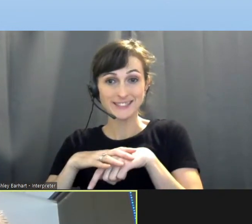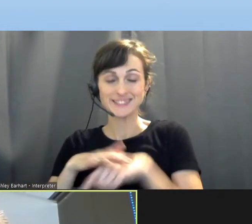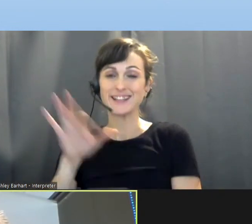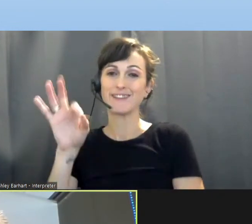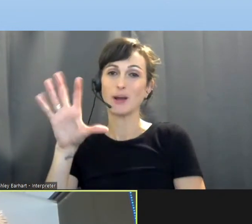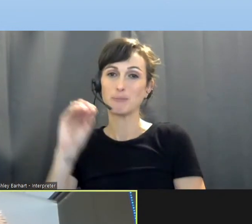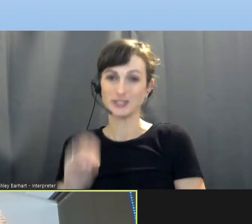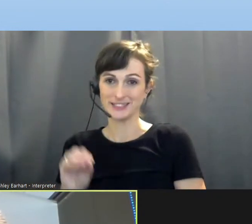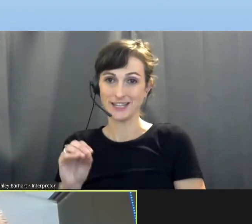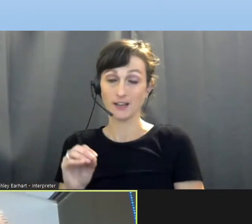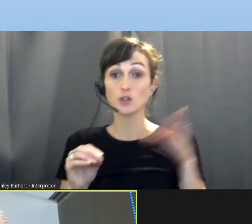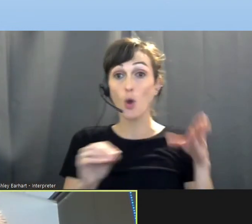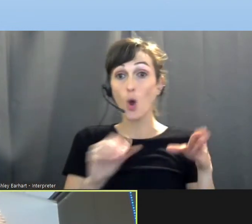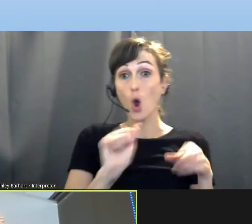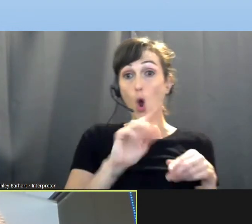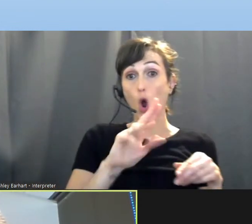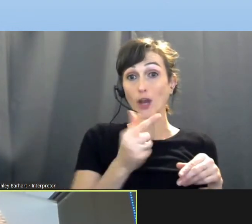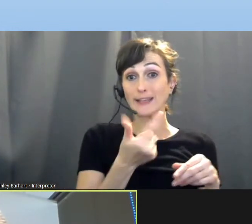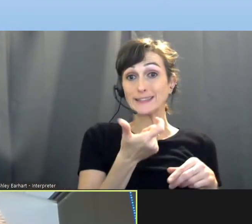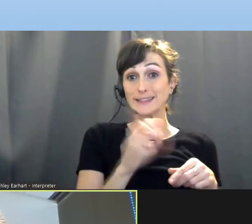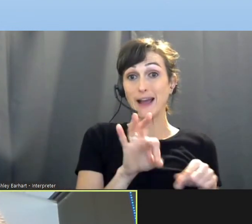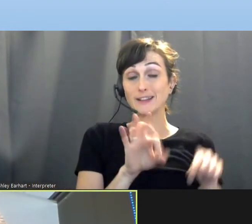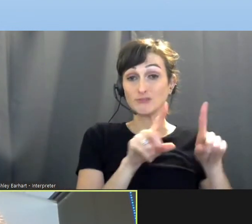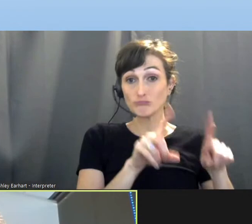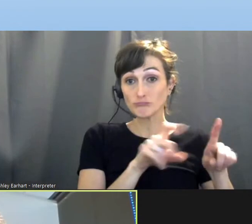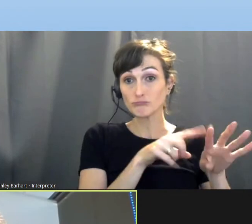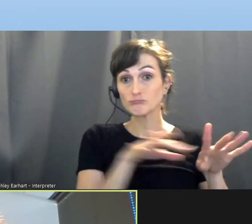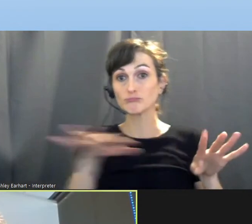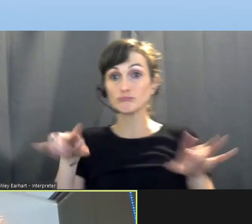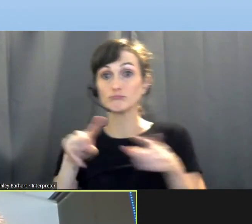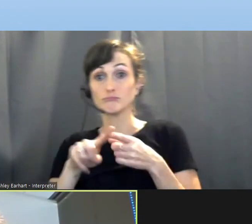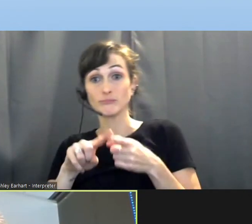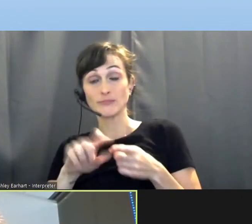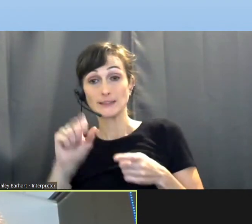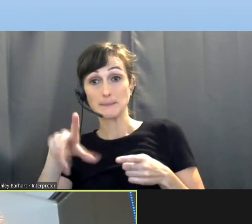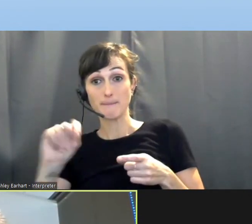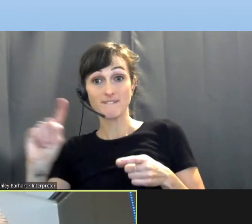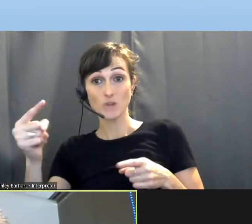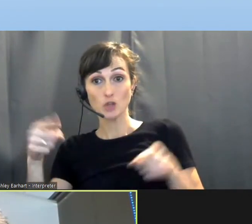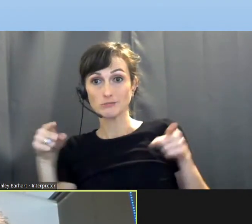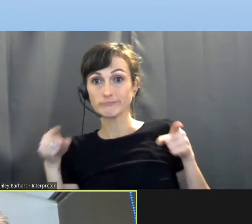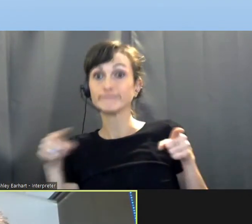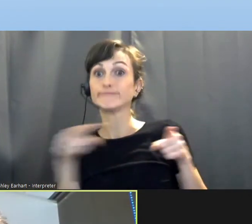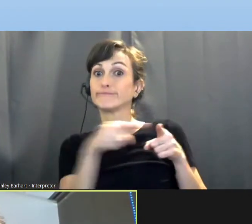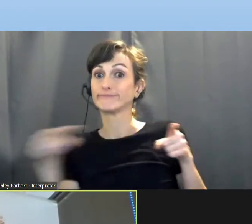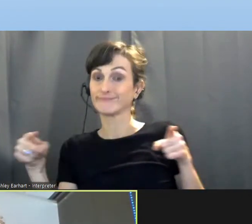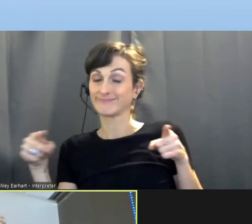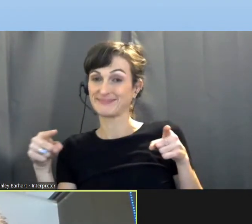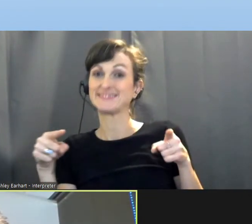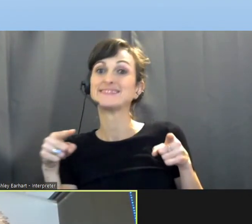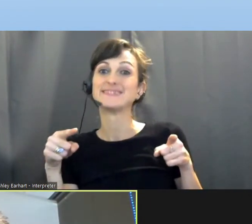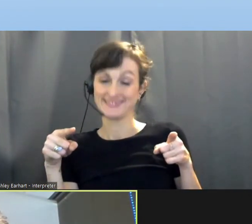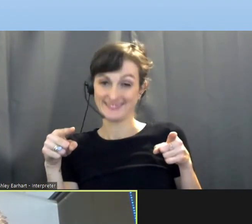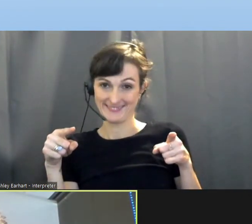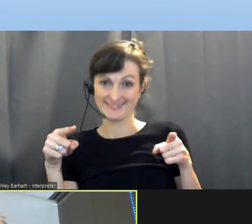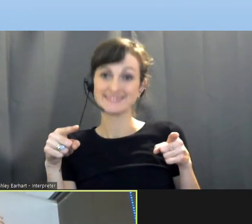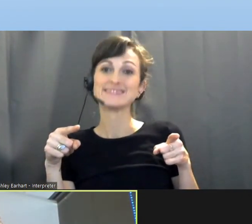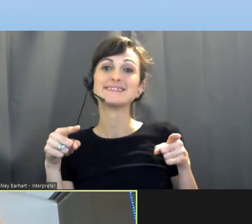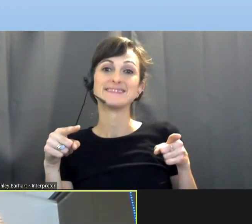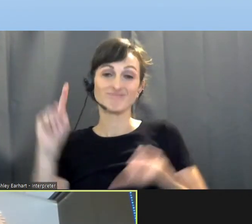the August 19th date to September 1st. So some areas were 94%, some areas